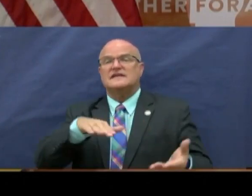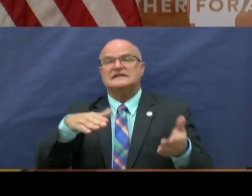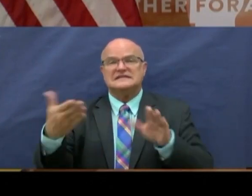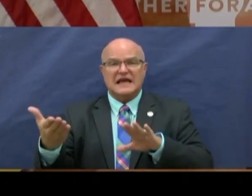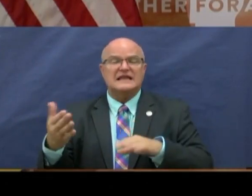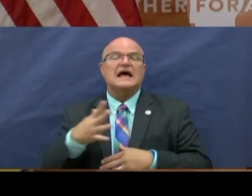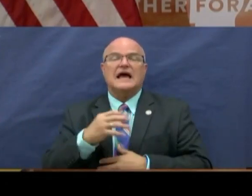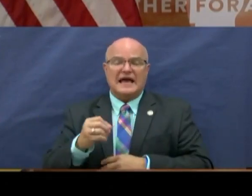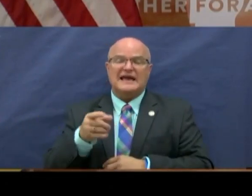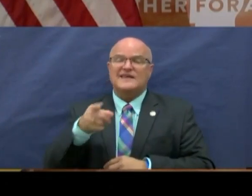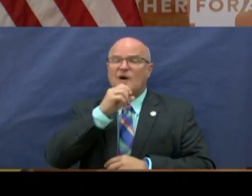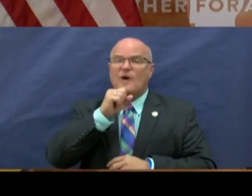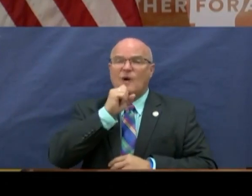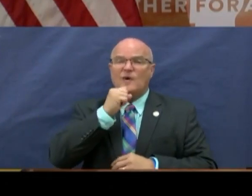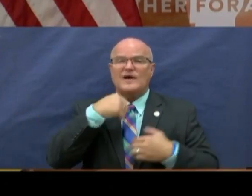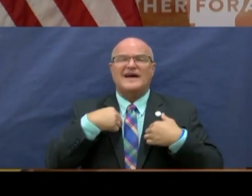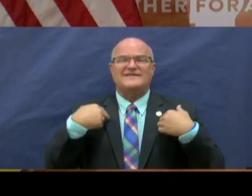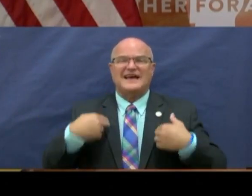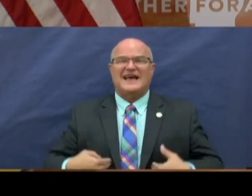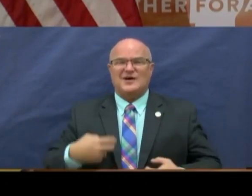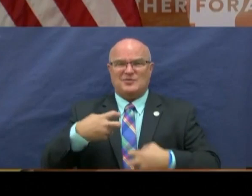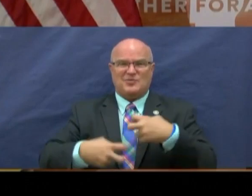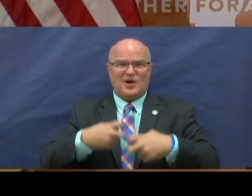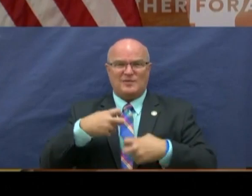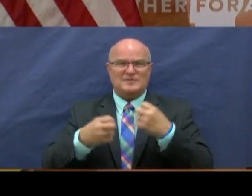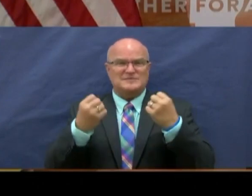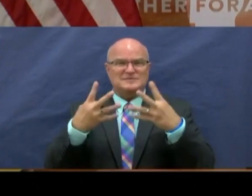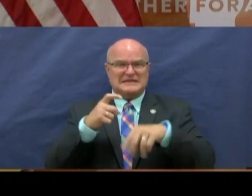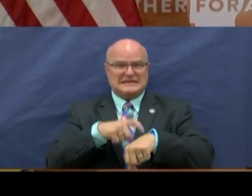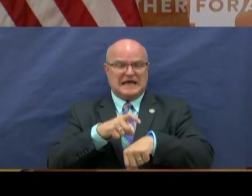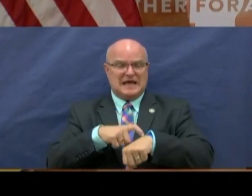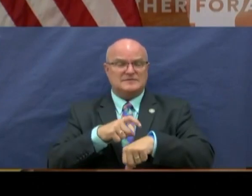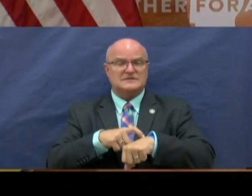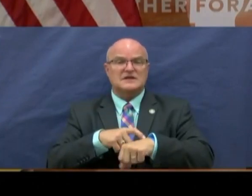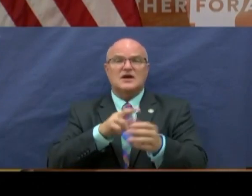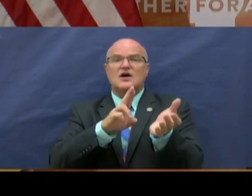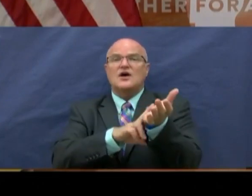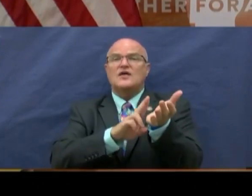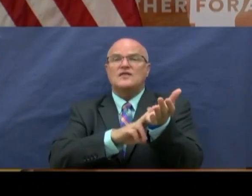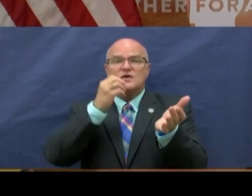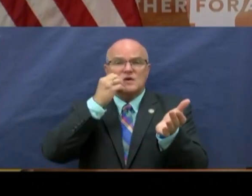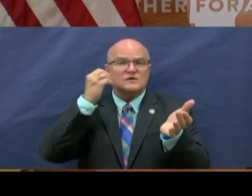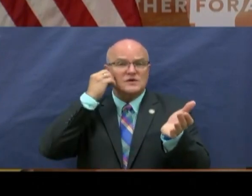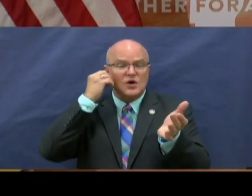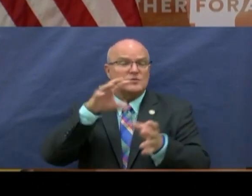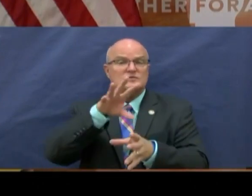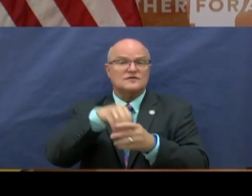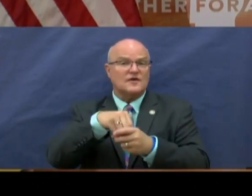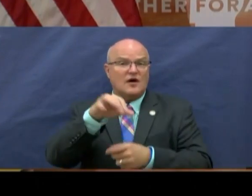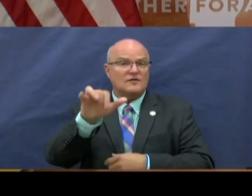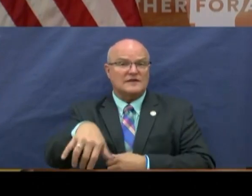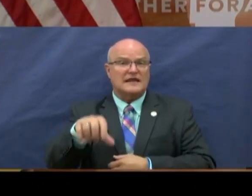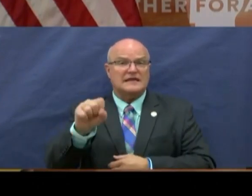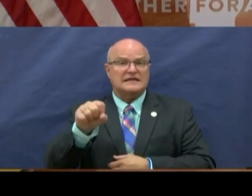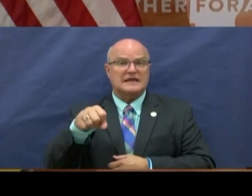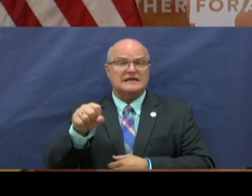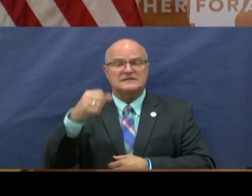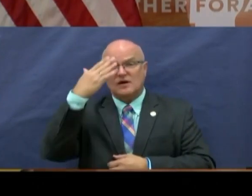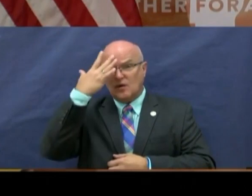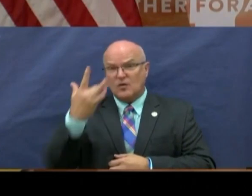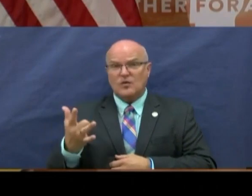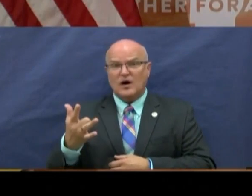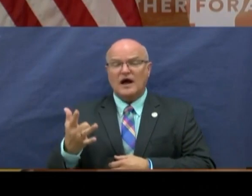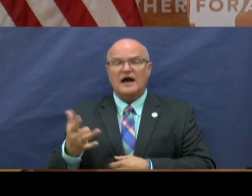older and have those underlying health conditions in many circumstances. The nursing homes are a part of this, and